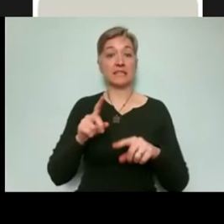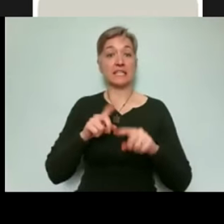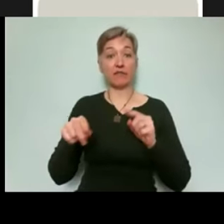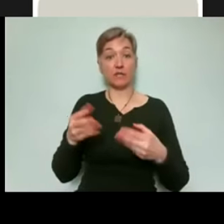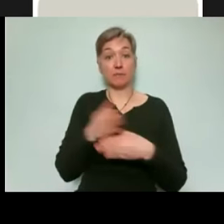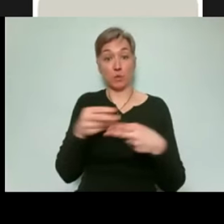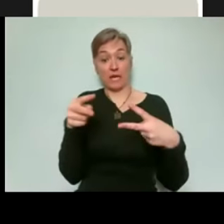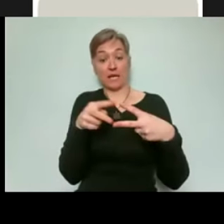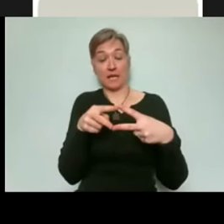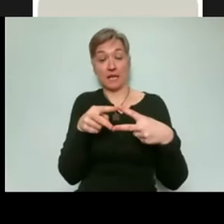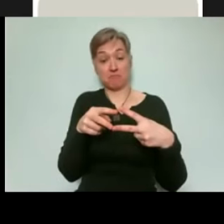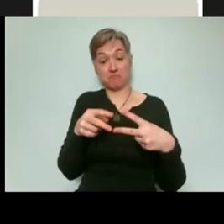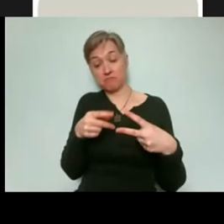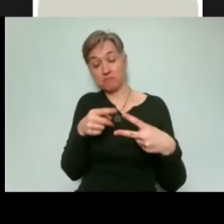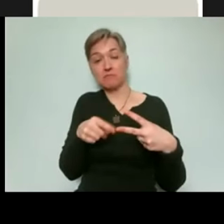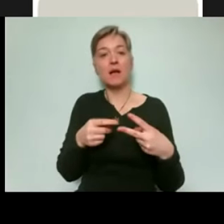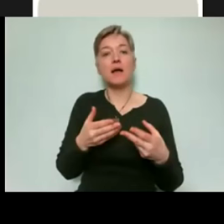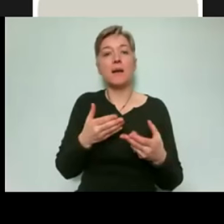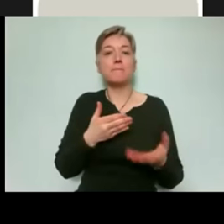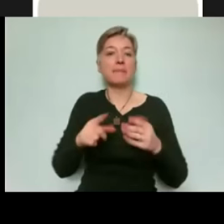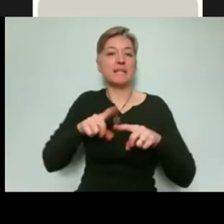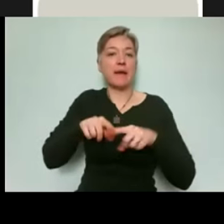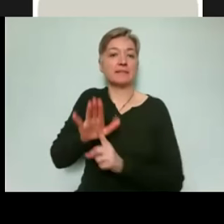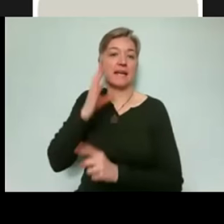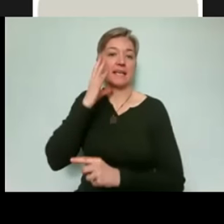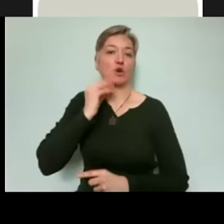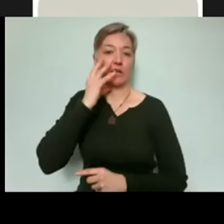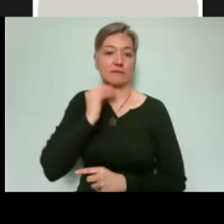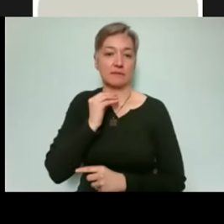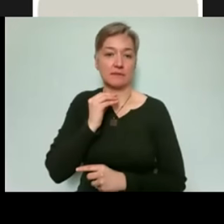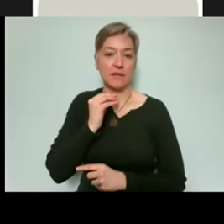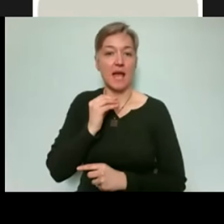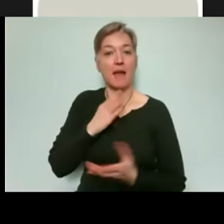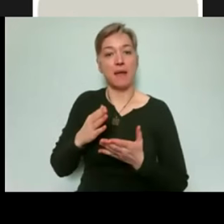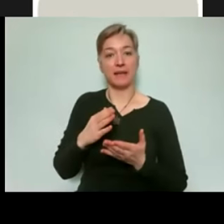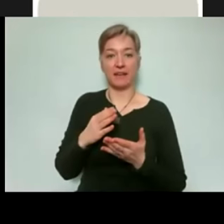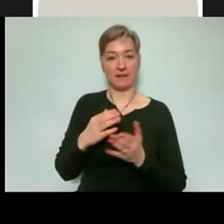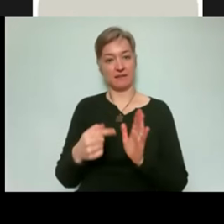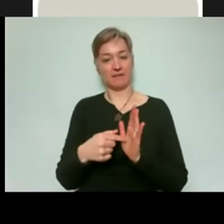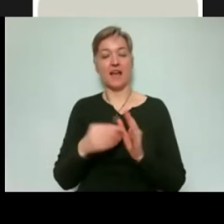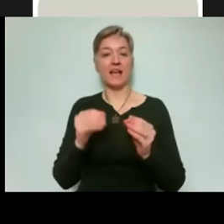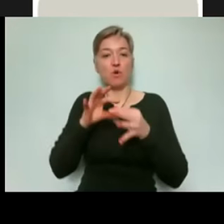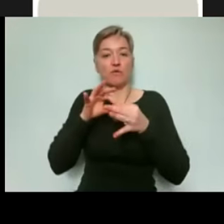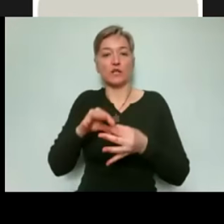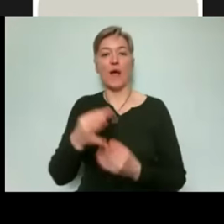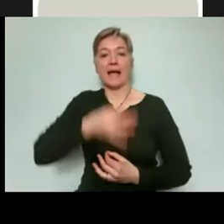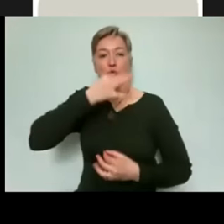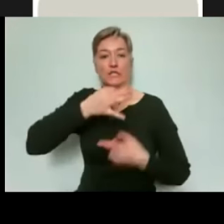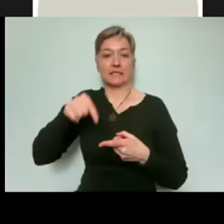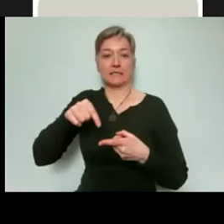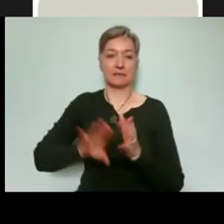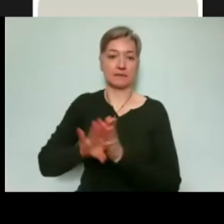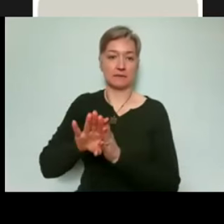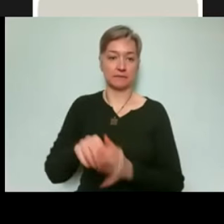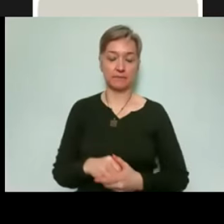two cell types might be experience dependent and might reflect the expertise of the animal. We're